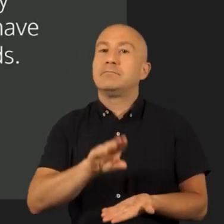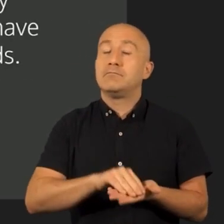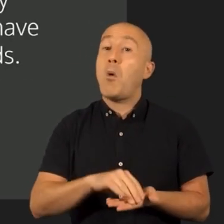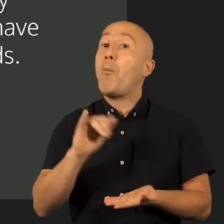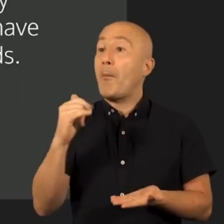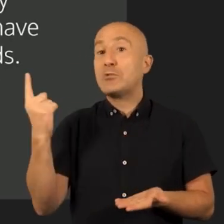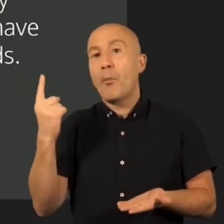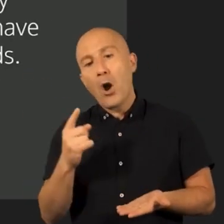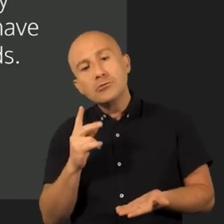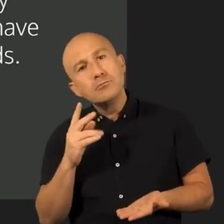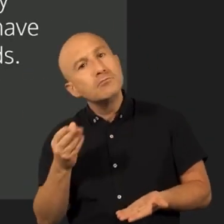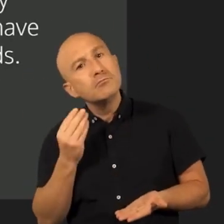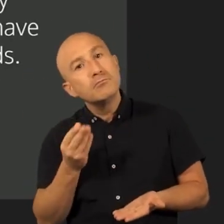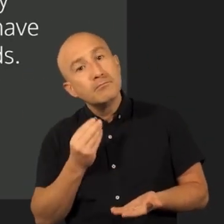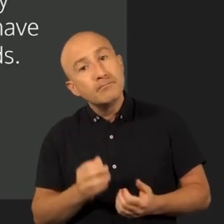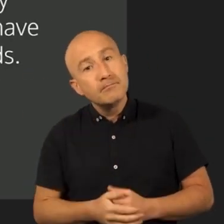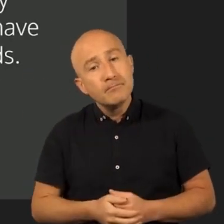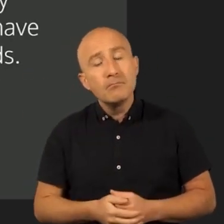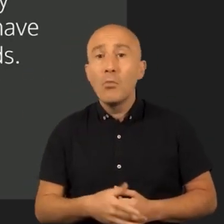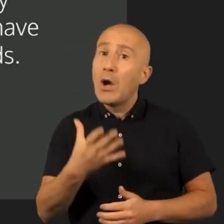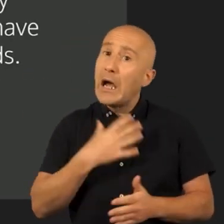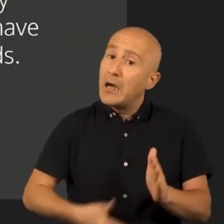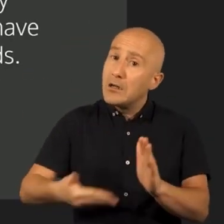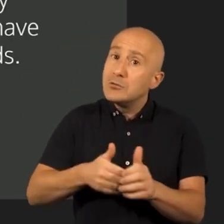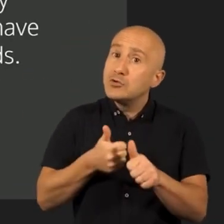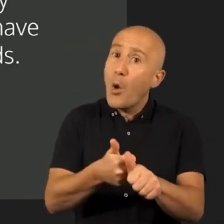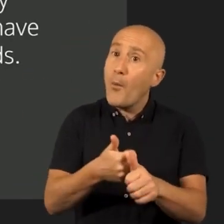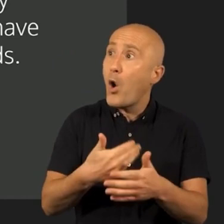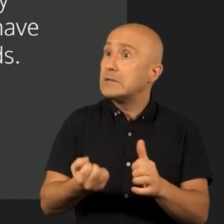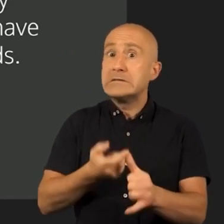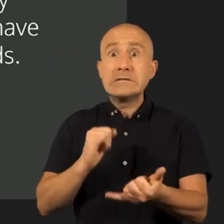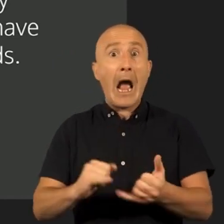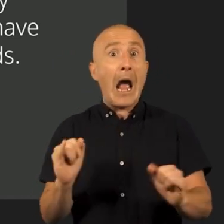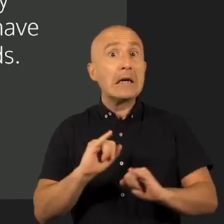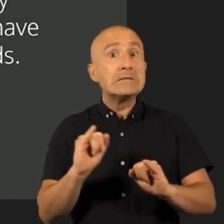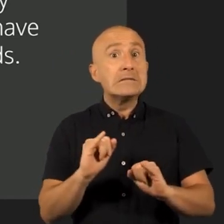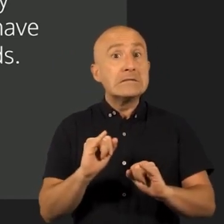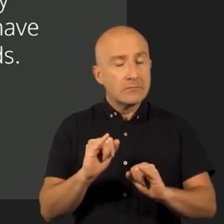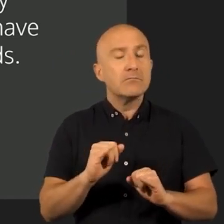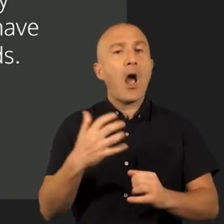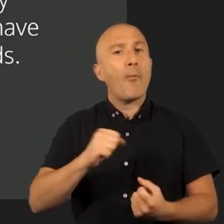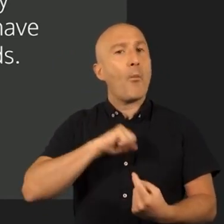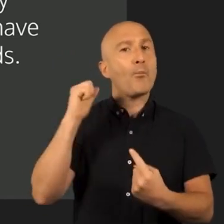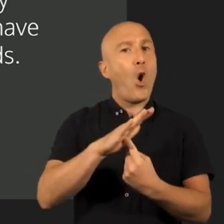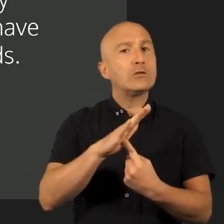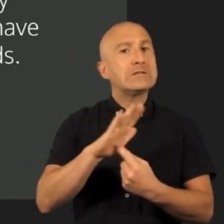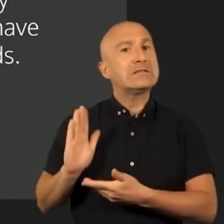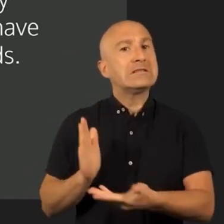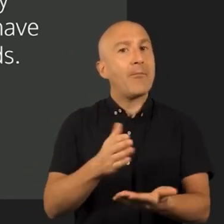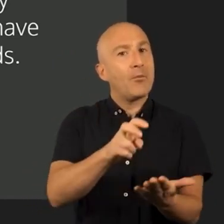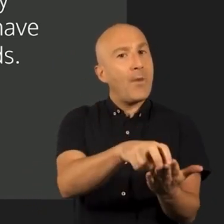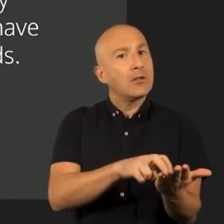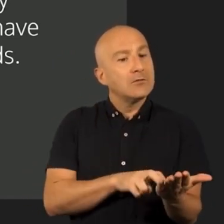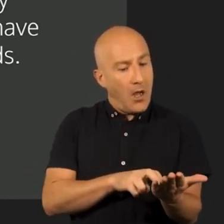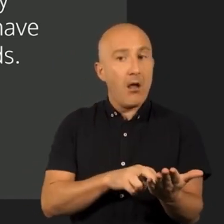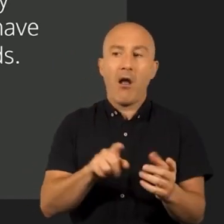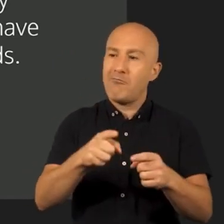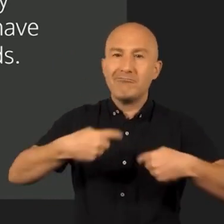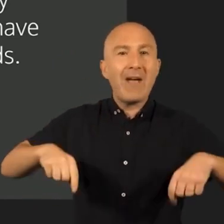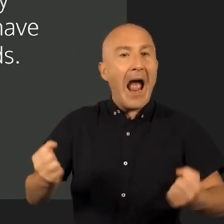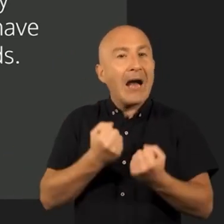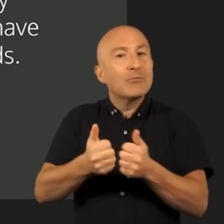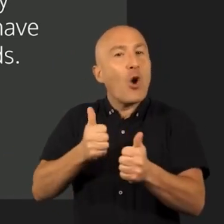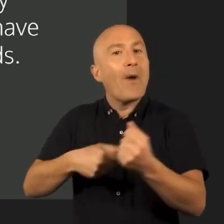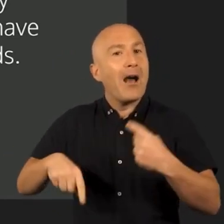recorded and may be monitored. Do you need extra support in a gas emergency? The Priority Services Register helps